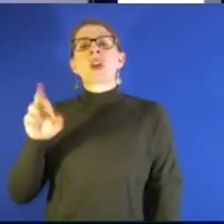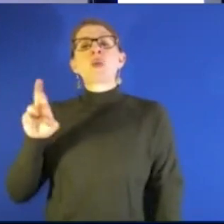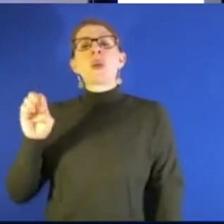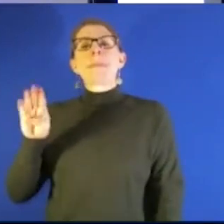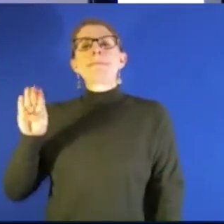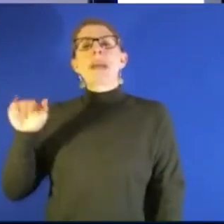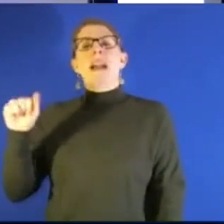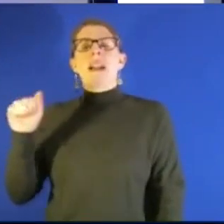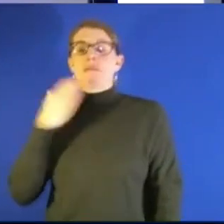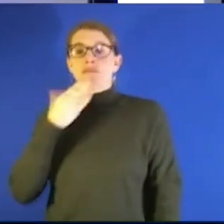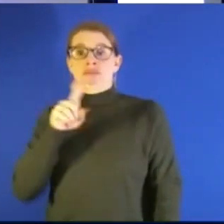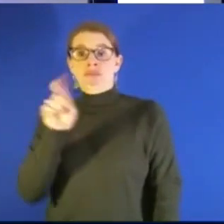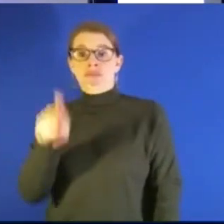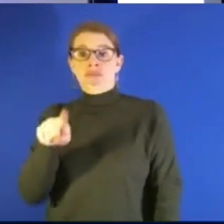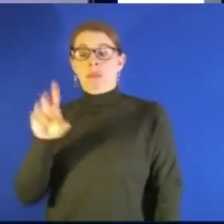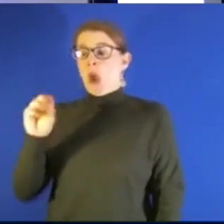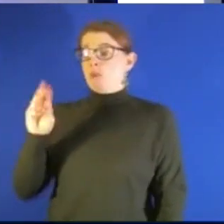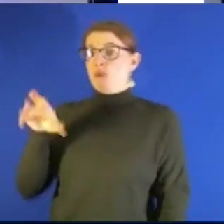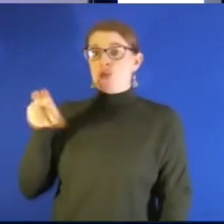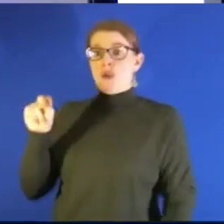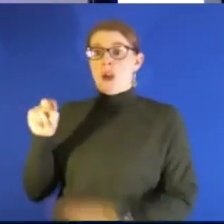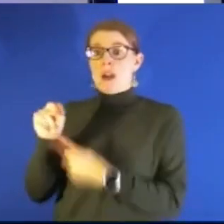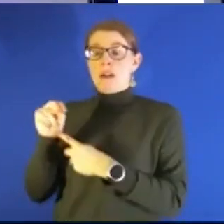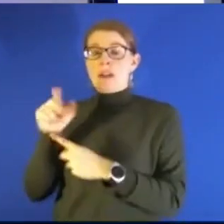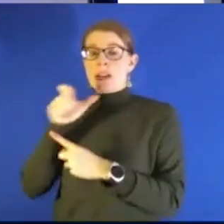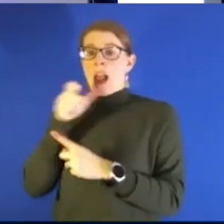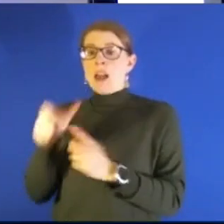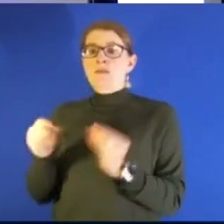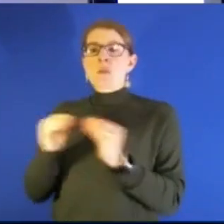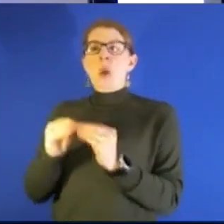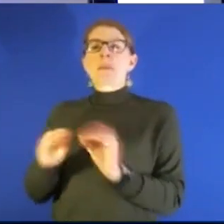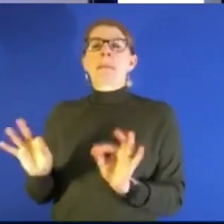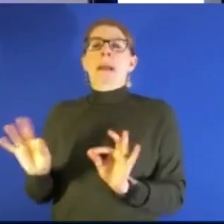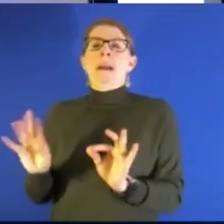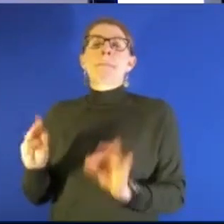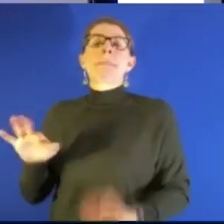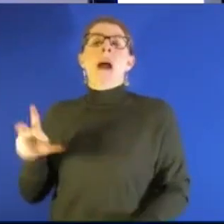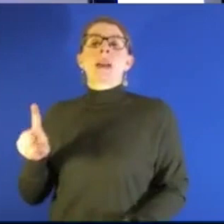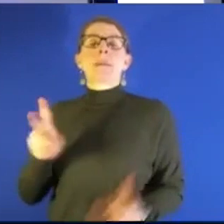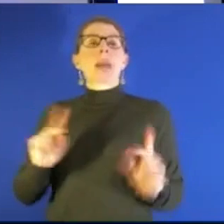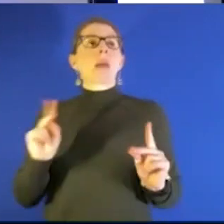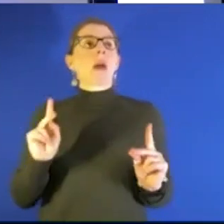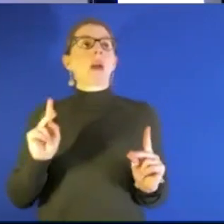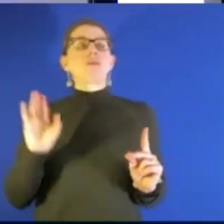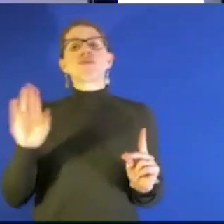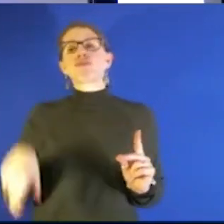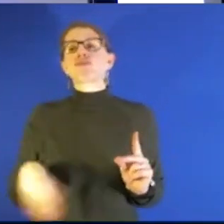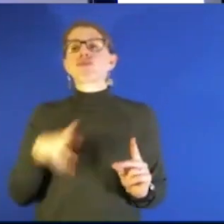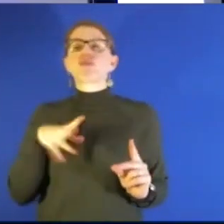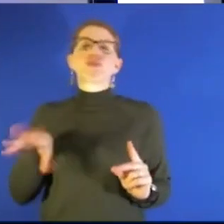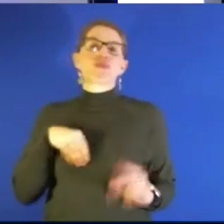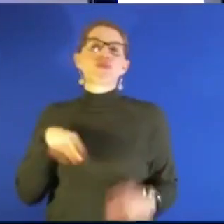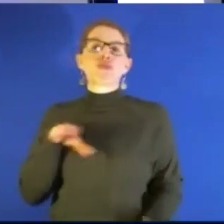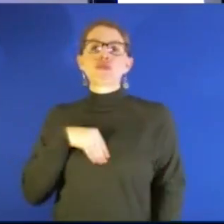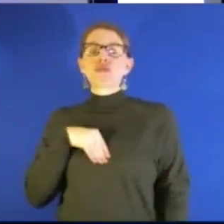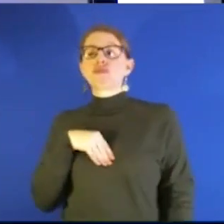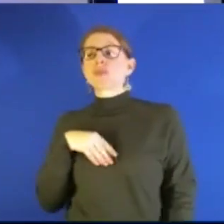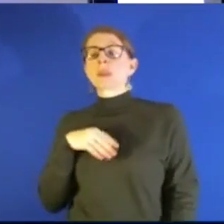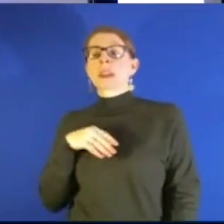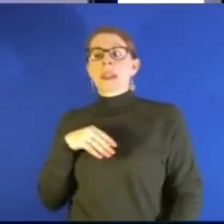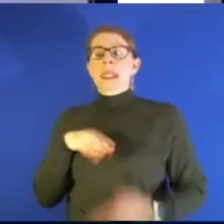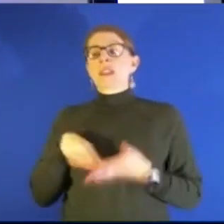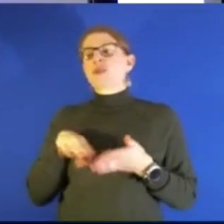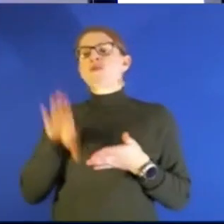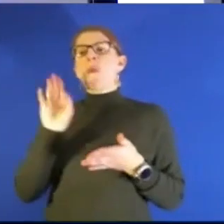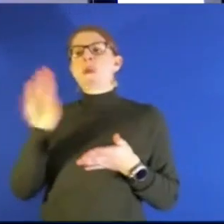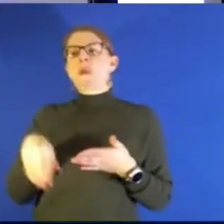that Omicron isn't necessarily more mild, because she feels like people are just running with this and using this as an excuse to not be as